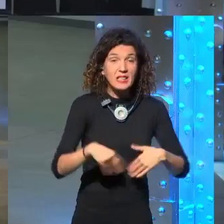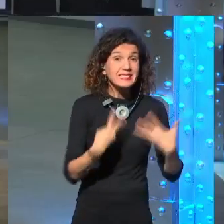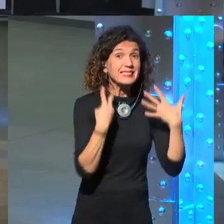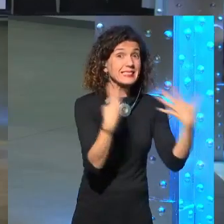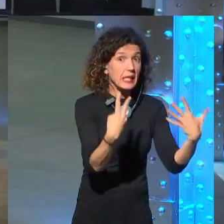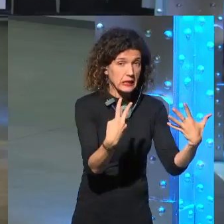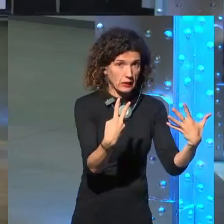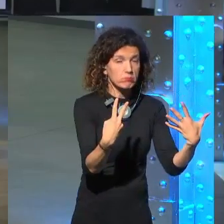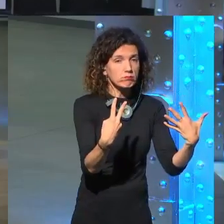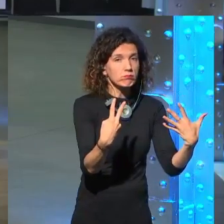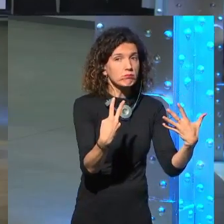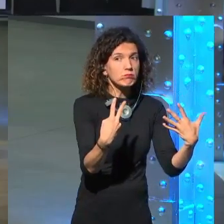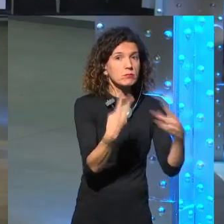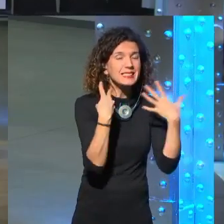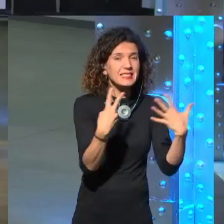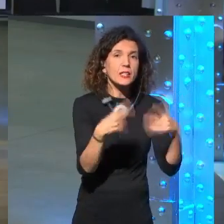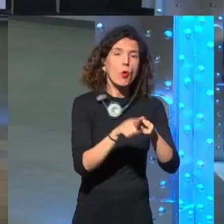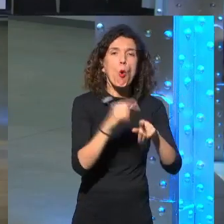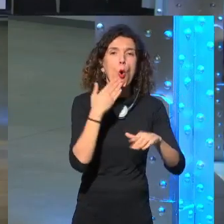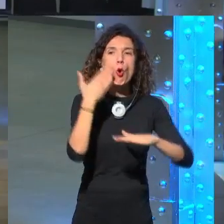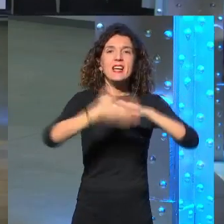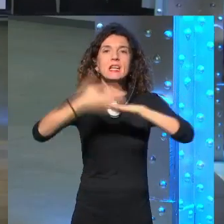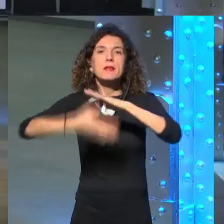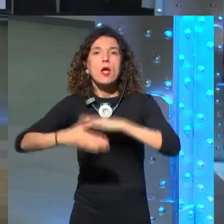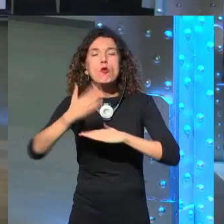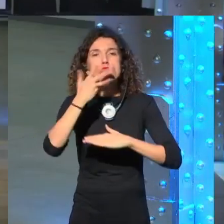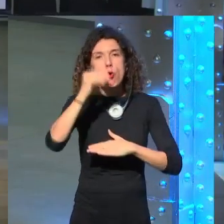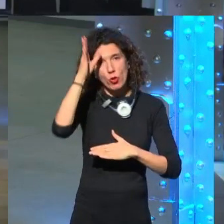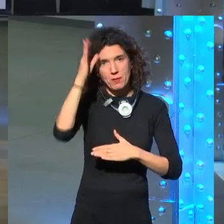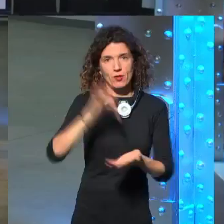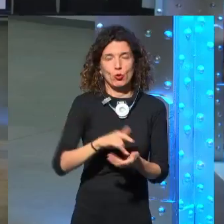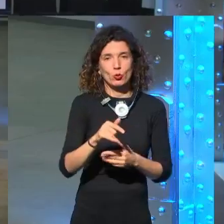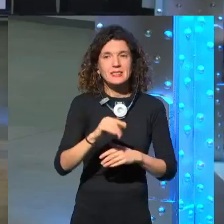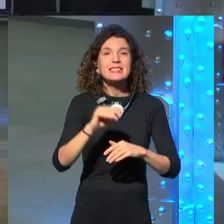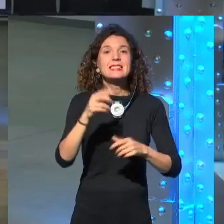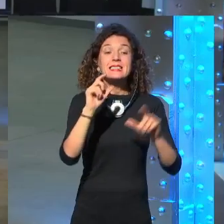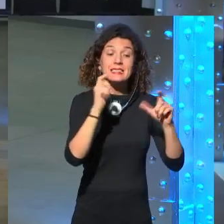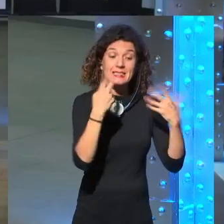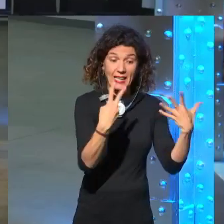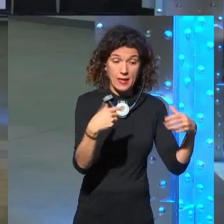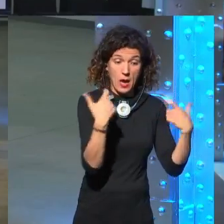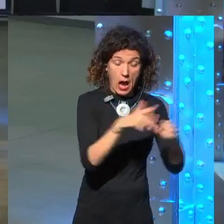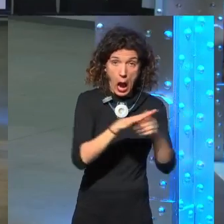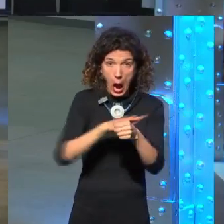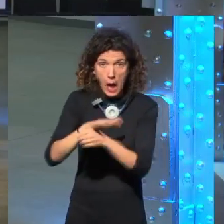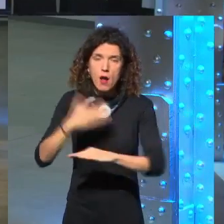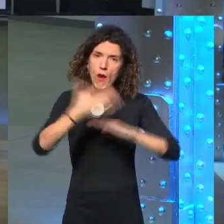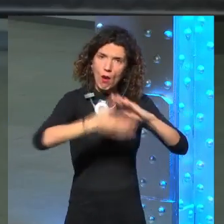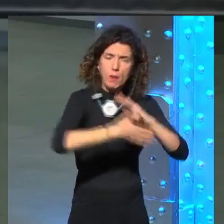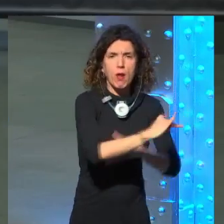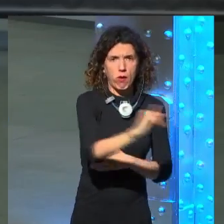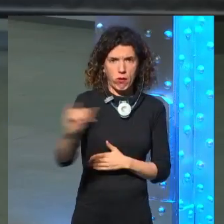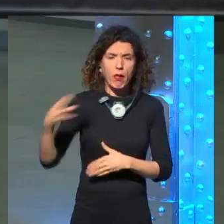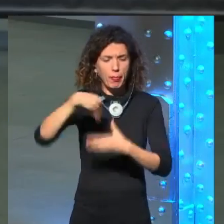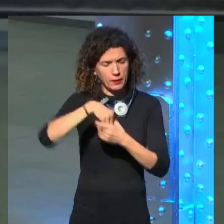of knowledge. 7 areas that I think might have limits to what we as humans can know about